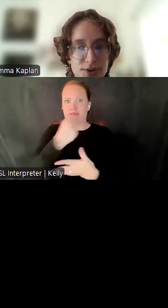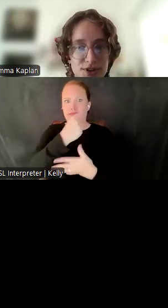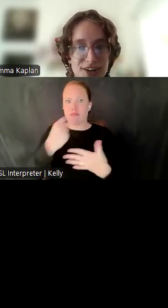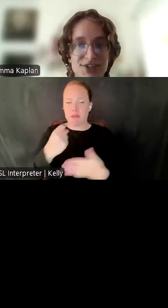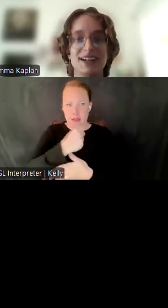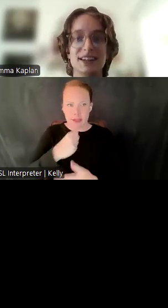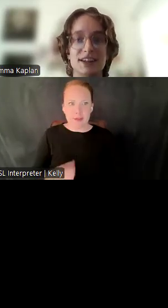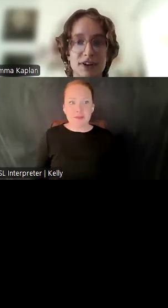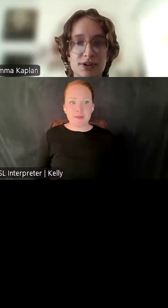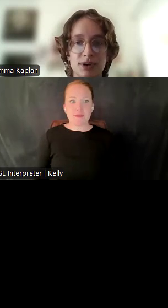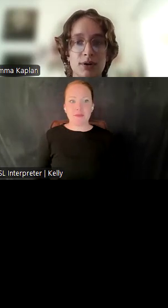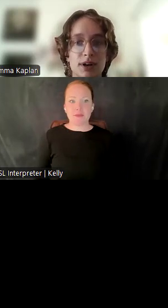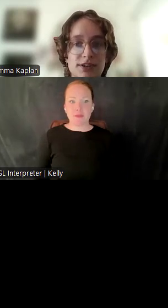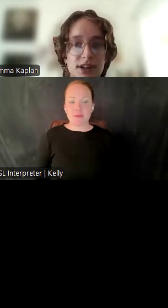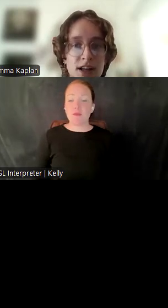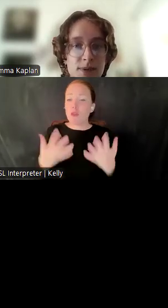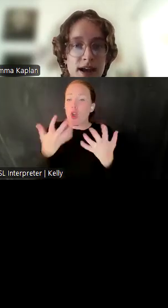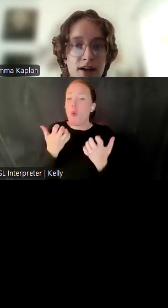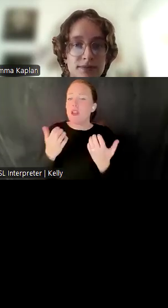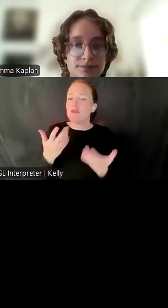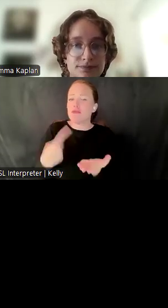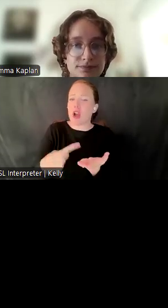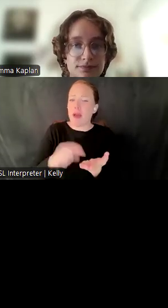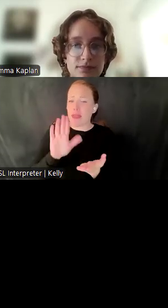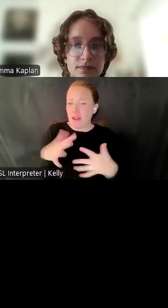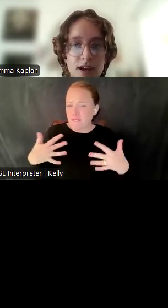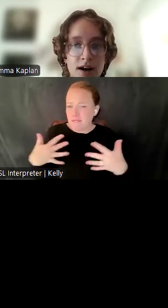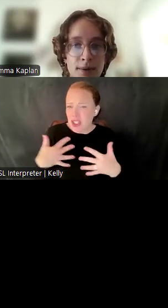We also want to address their fears and priorities the clients may have.